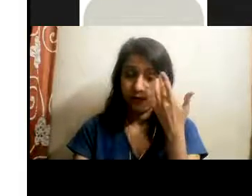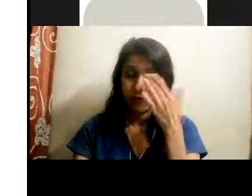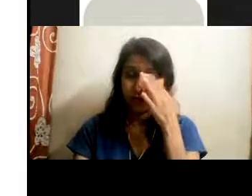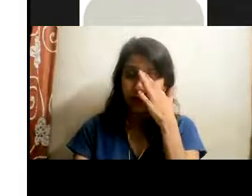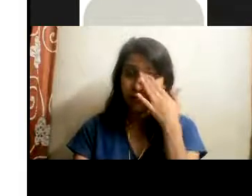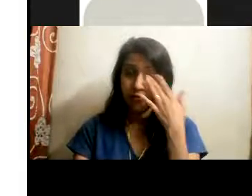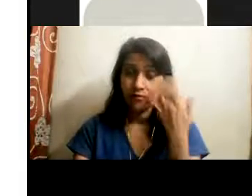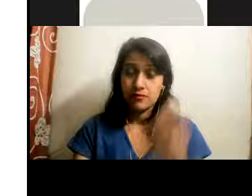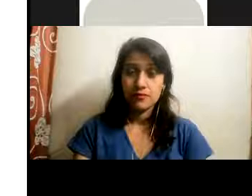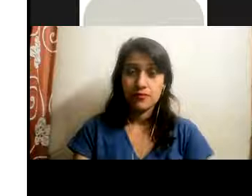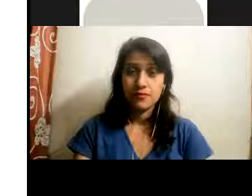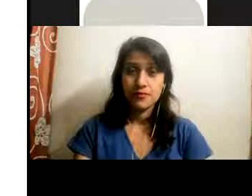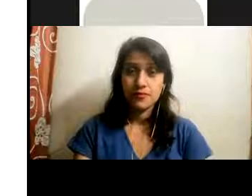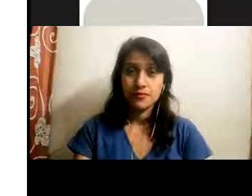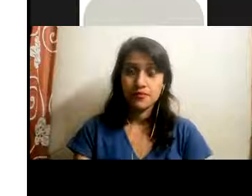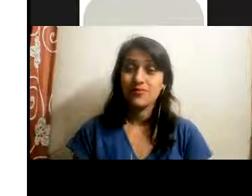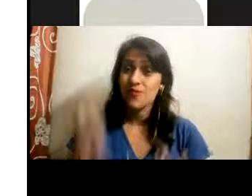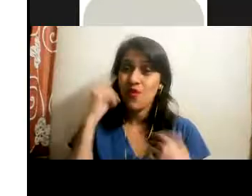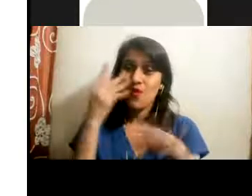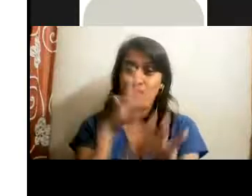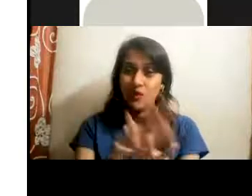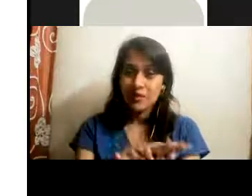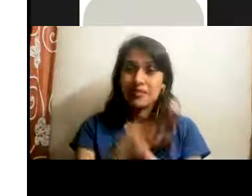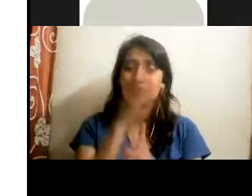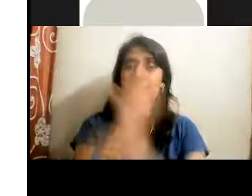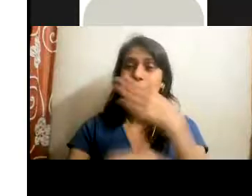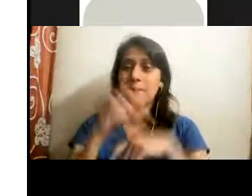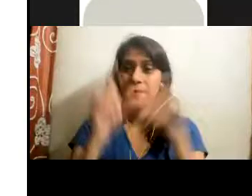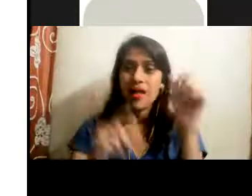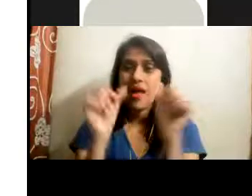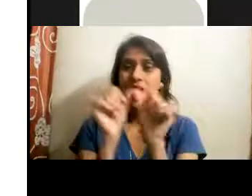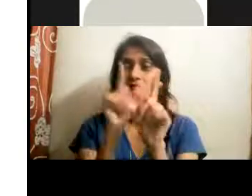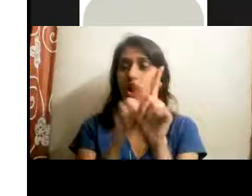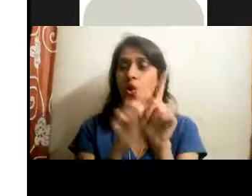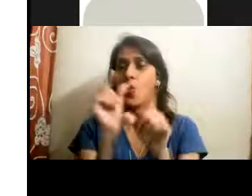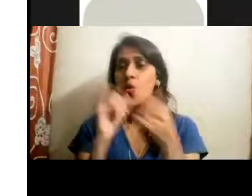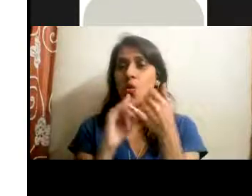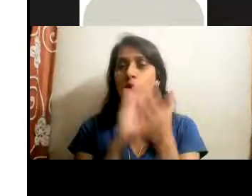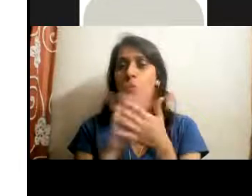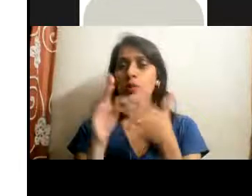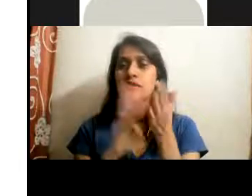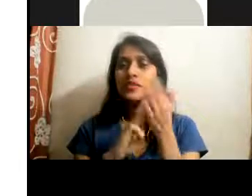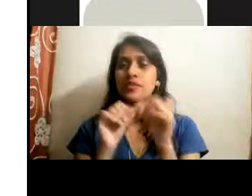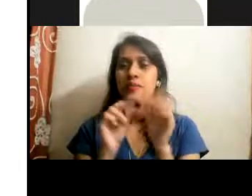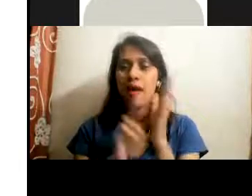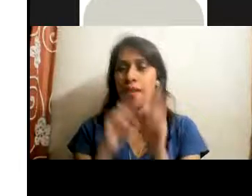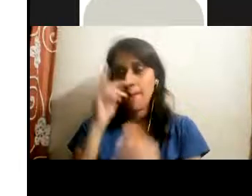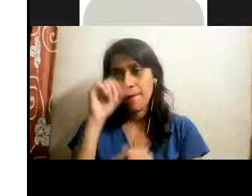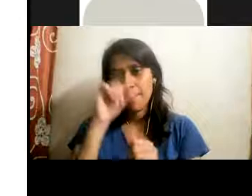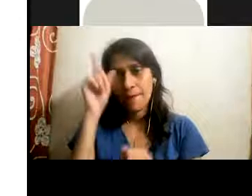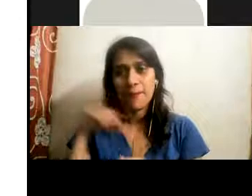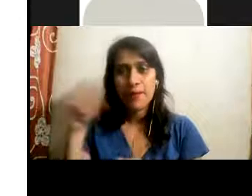concerns in the inclusion of persons with disabilities in the Ayushman Bharat coverage. Like Ayushman Bharat coverage